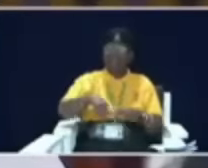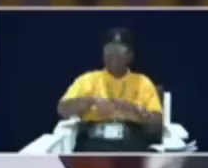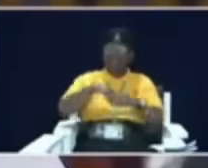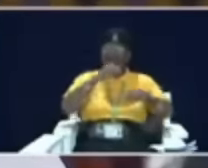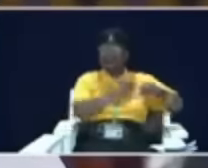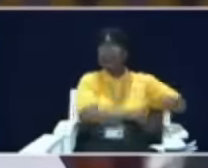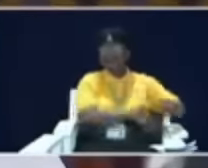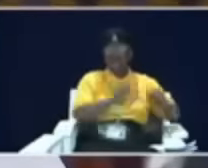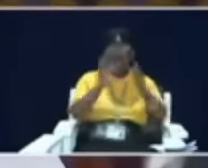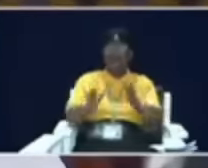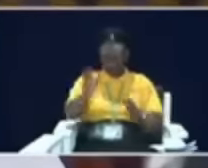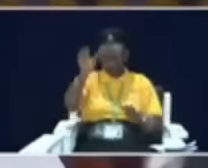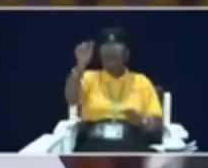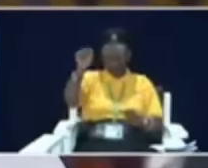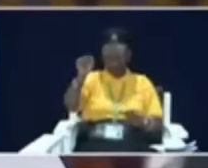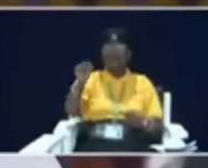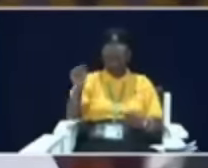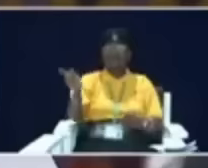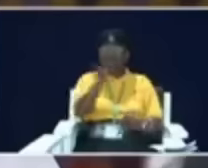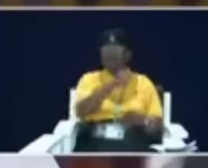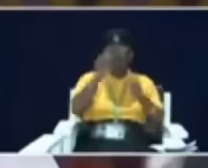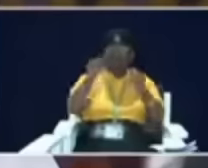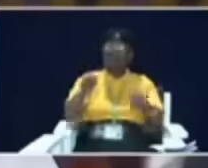outsiders, you can see the wall,